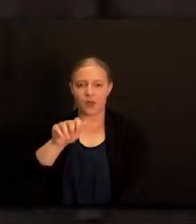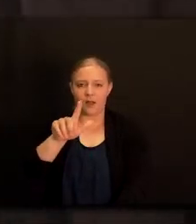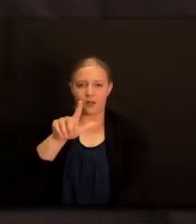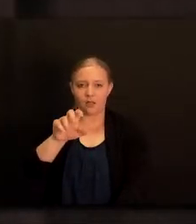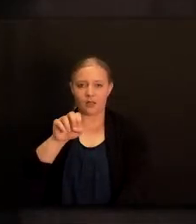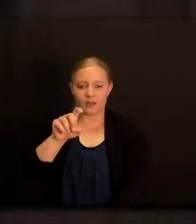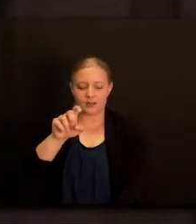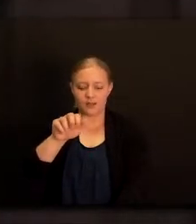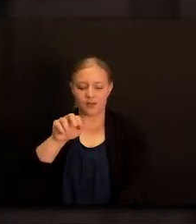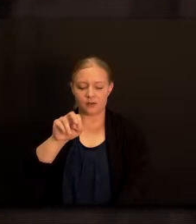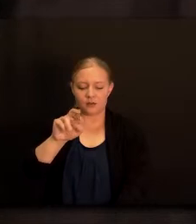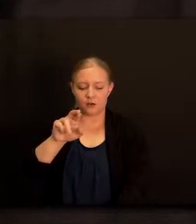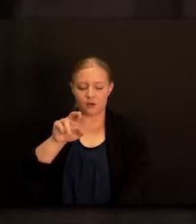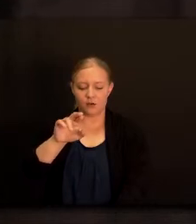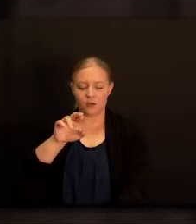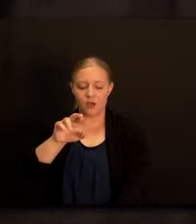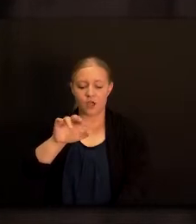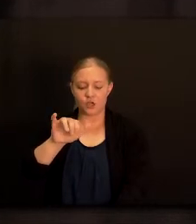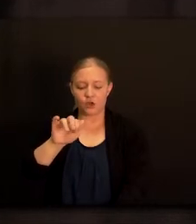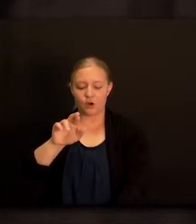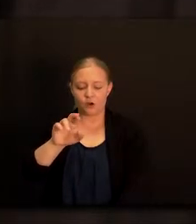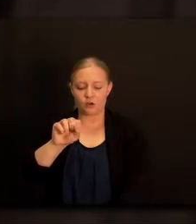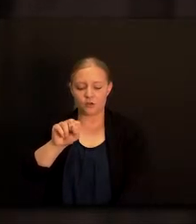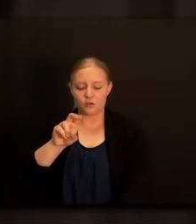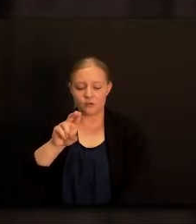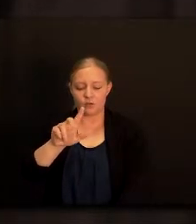Alexander Jackson Yarsilik.